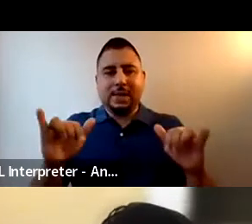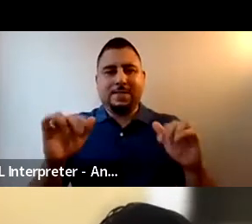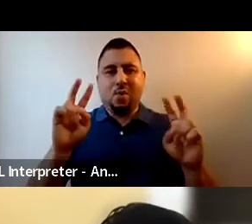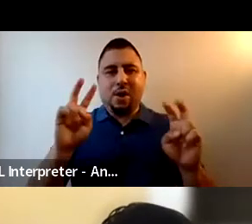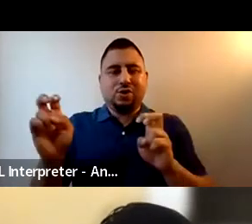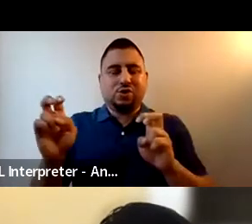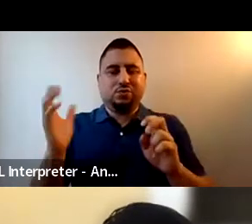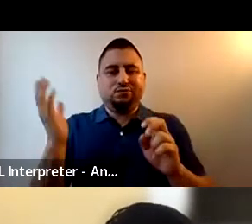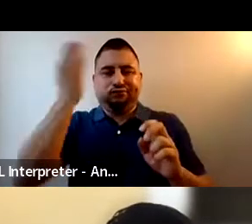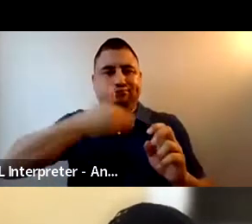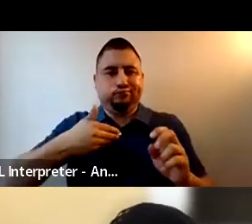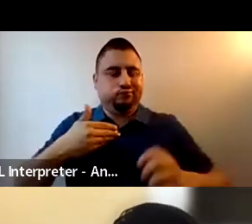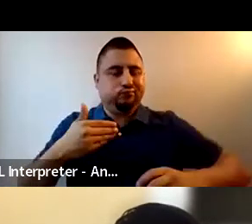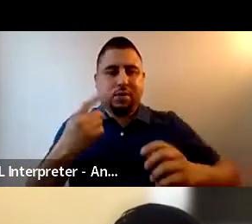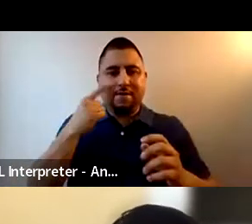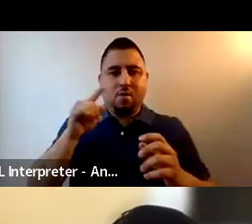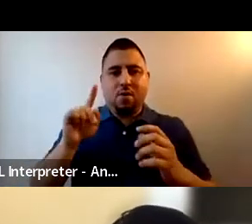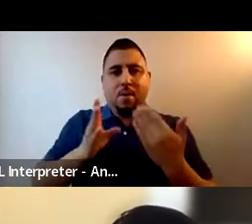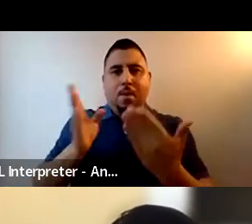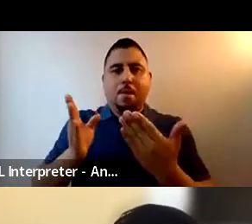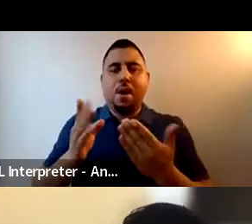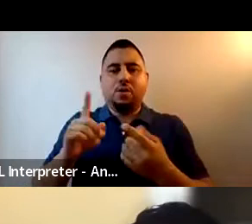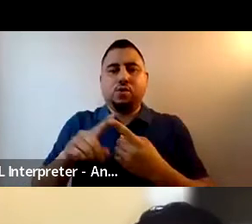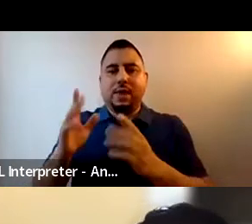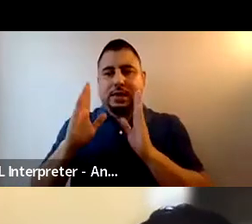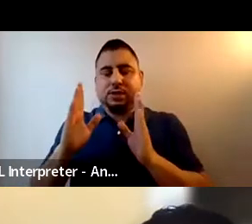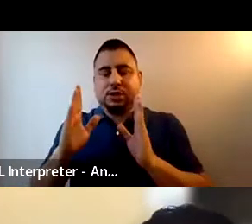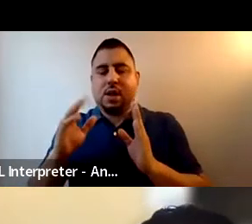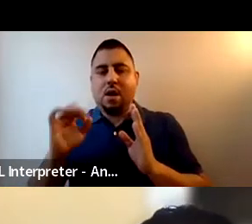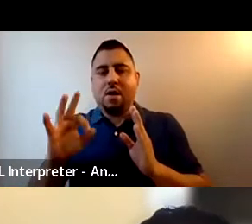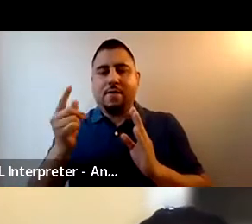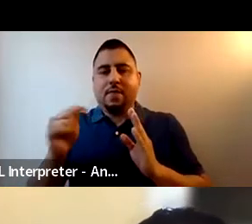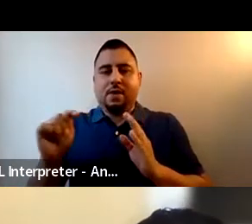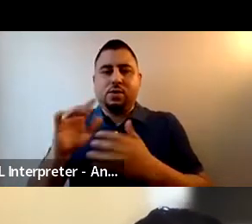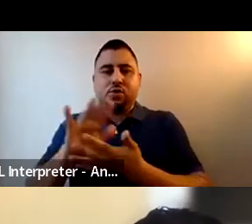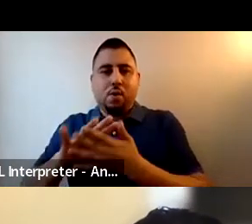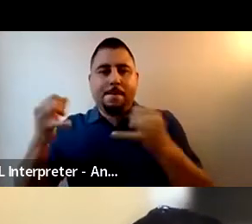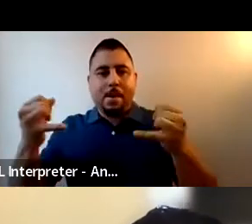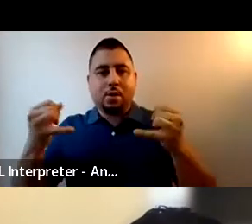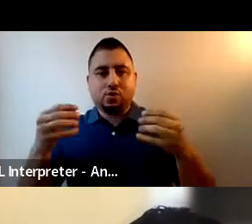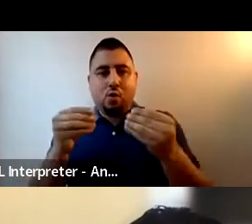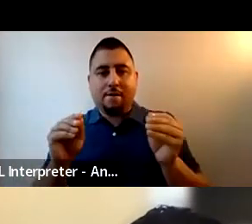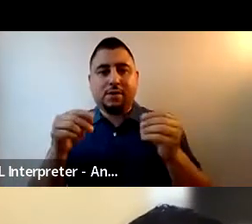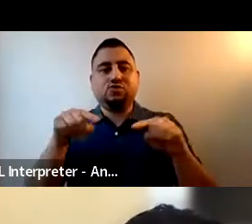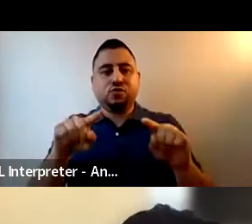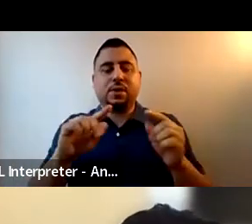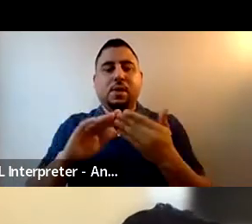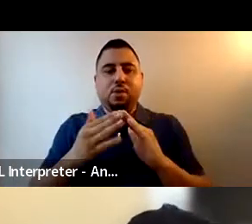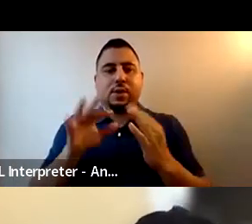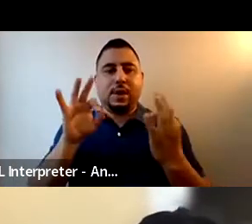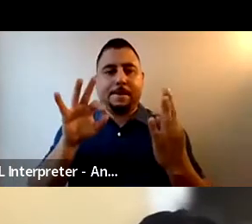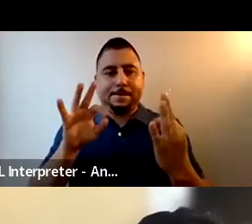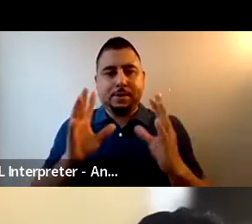overlooked within the proposal and that have been brought to the attention of the school boundaries office during the community input